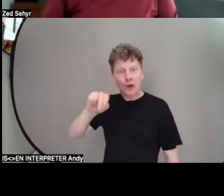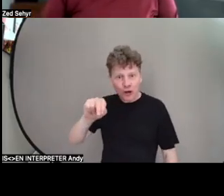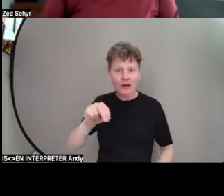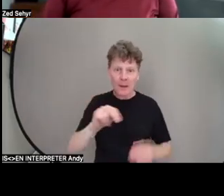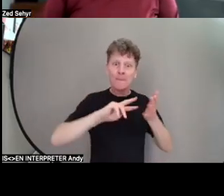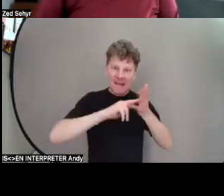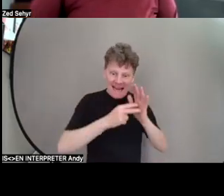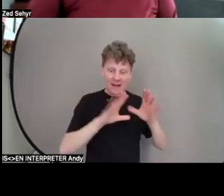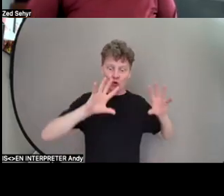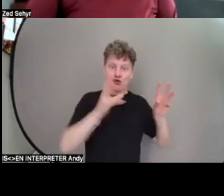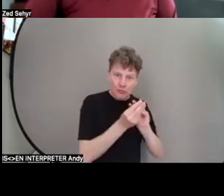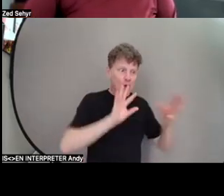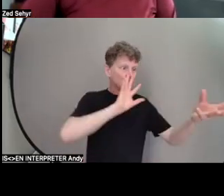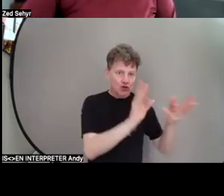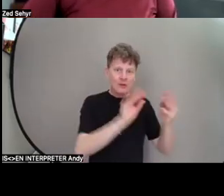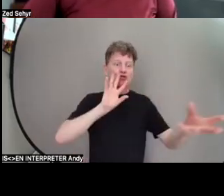mappings.